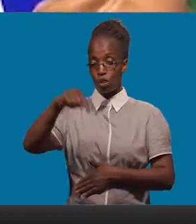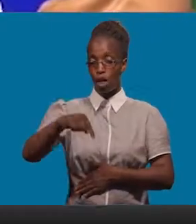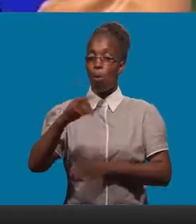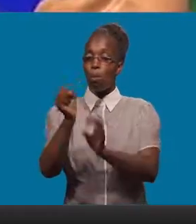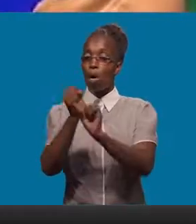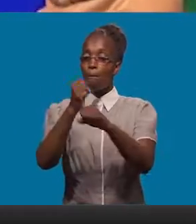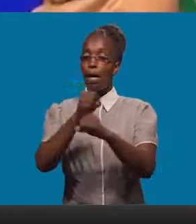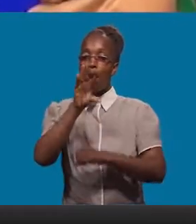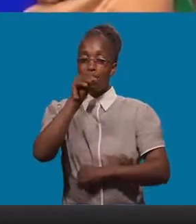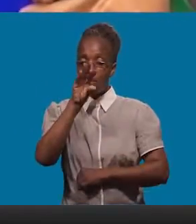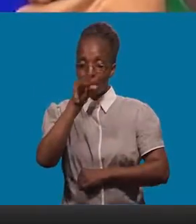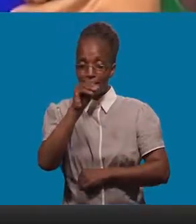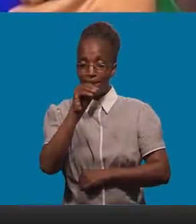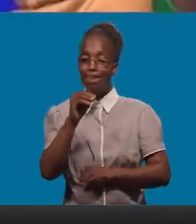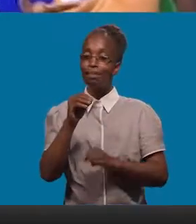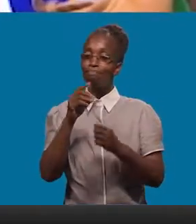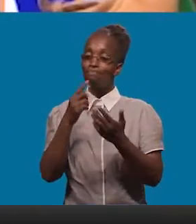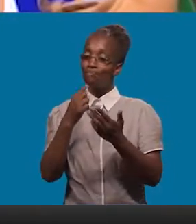an extent that UNICEF